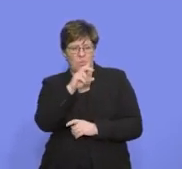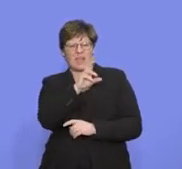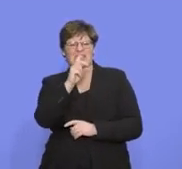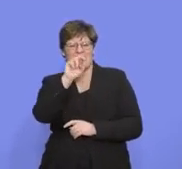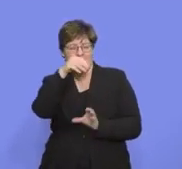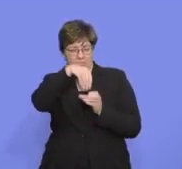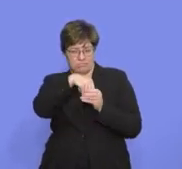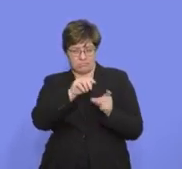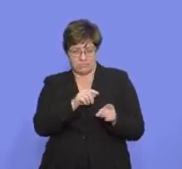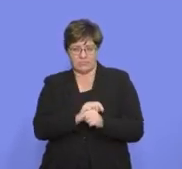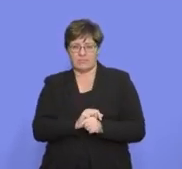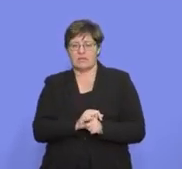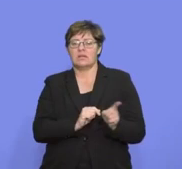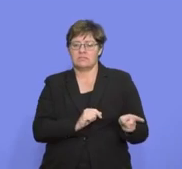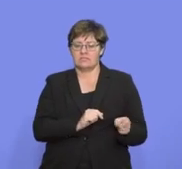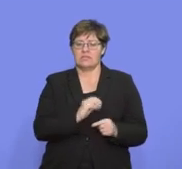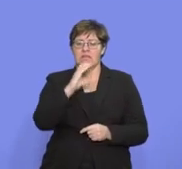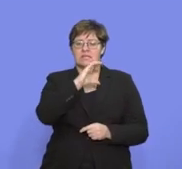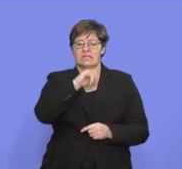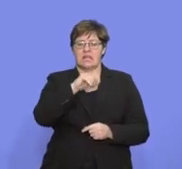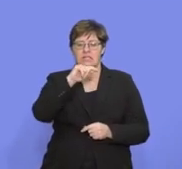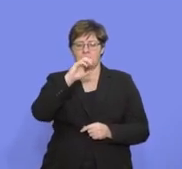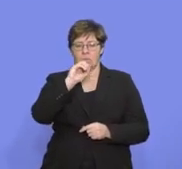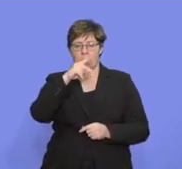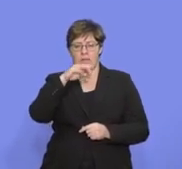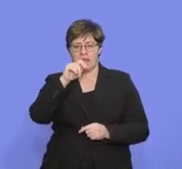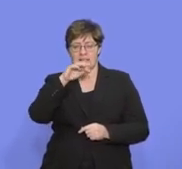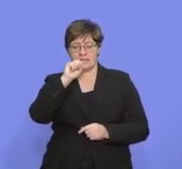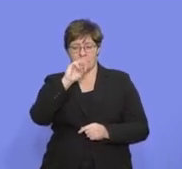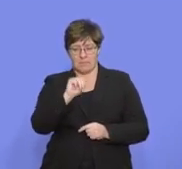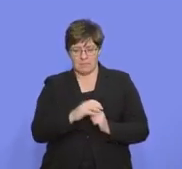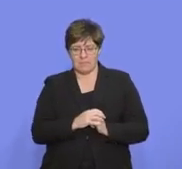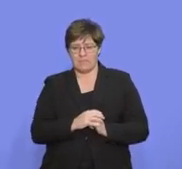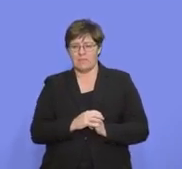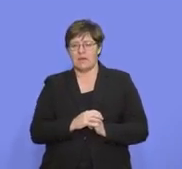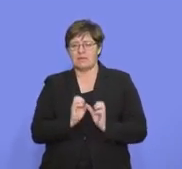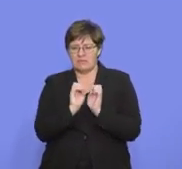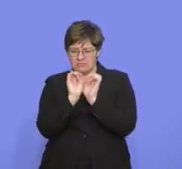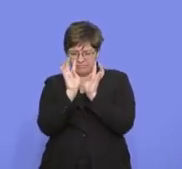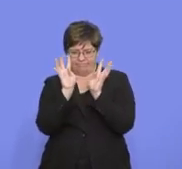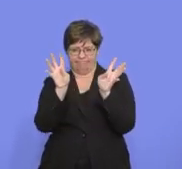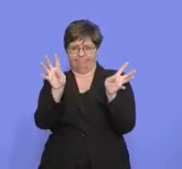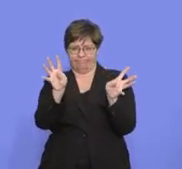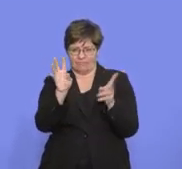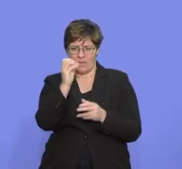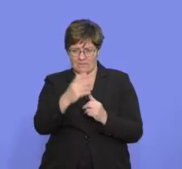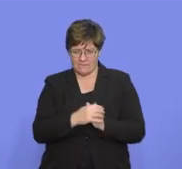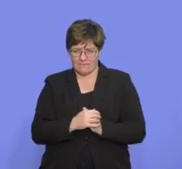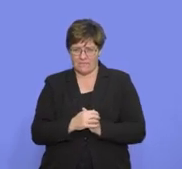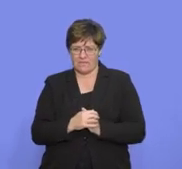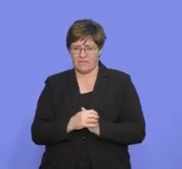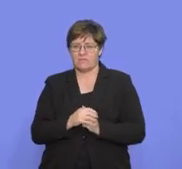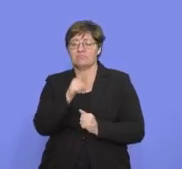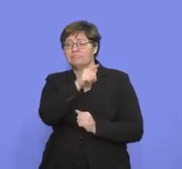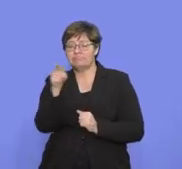where the DNA is. This will be the cytoplasm. And then you have these little protrusions out here, like